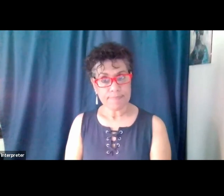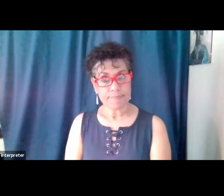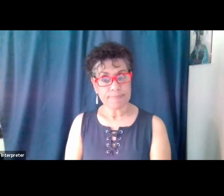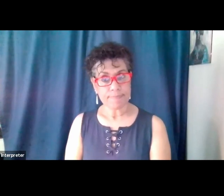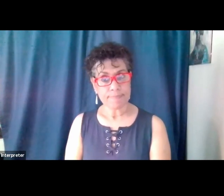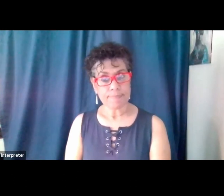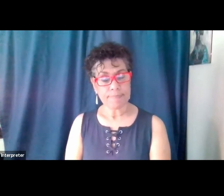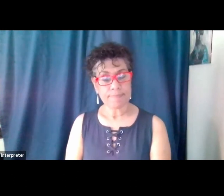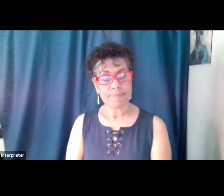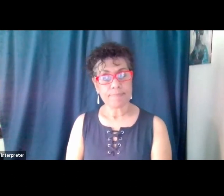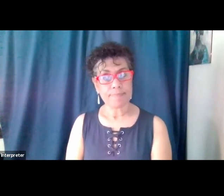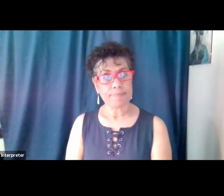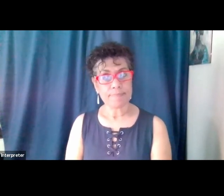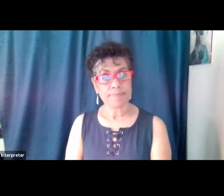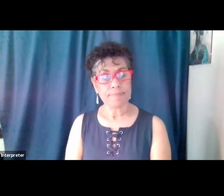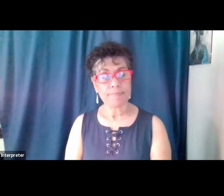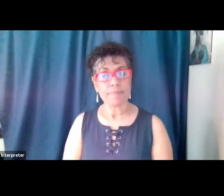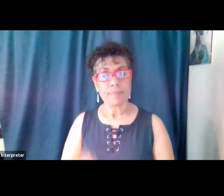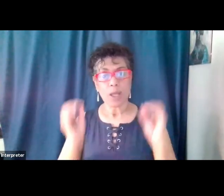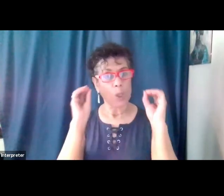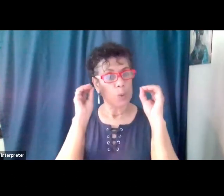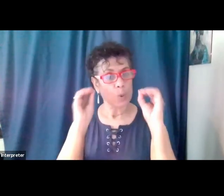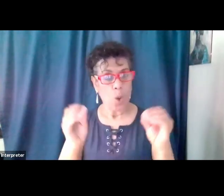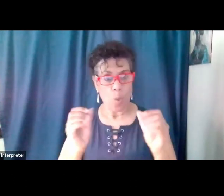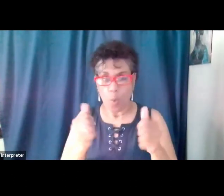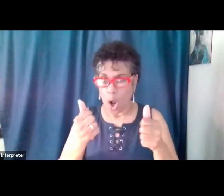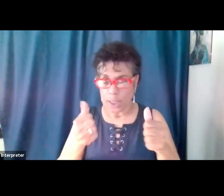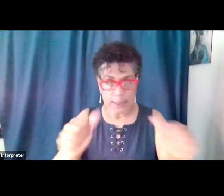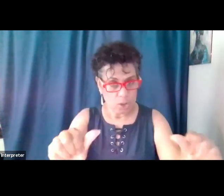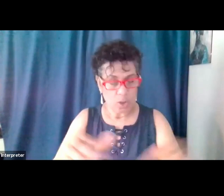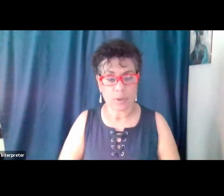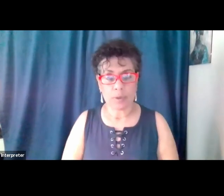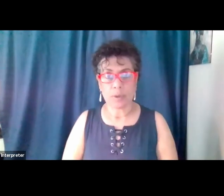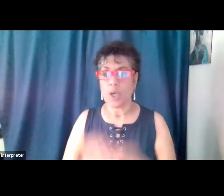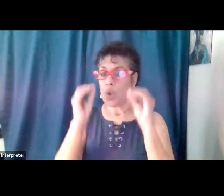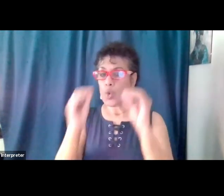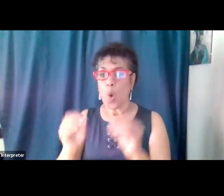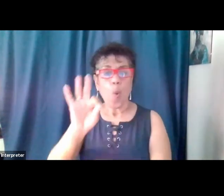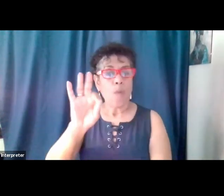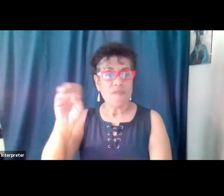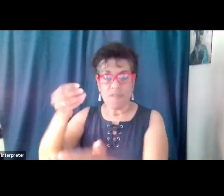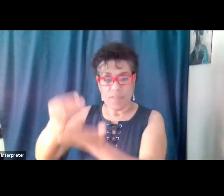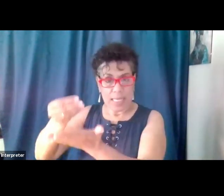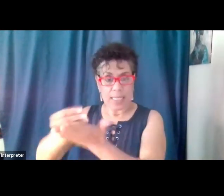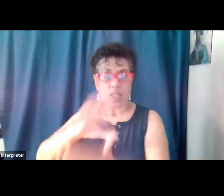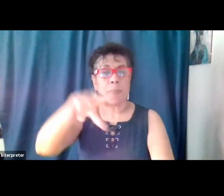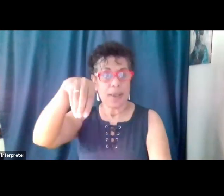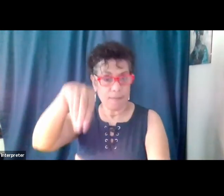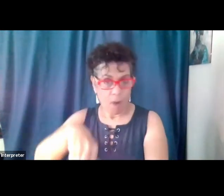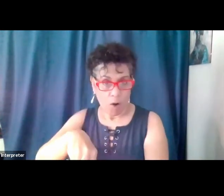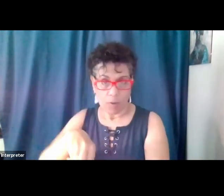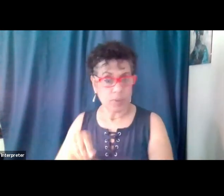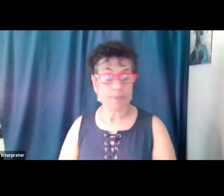There are absolutely no auditions and no fees involved in participating in our orchestras and